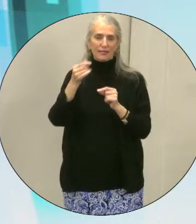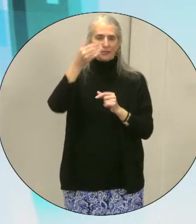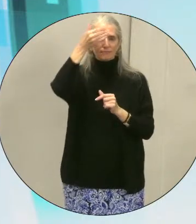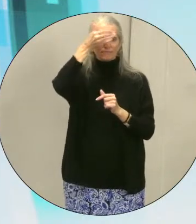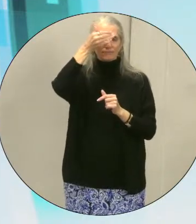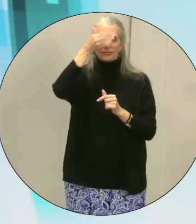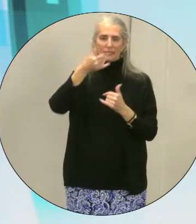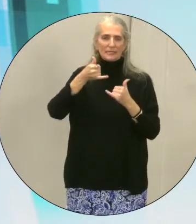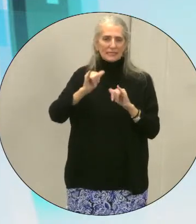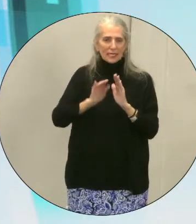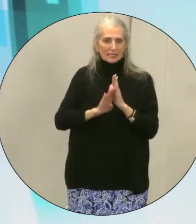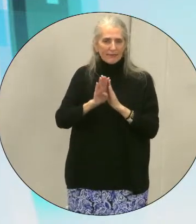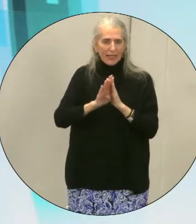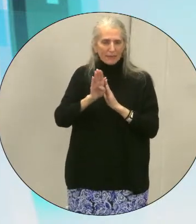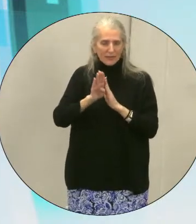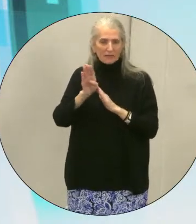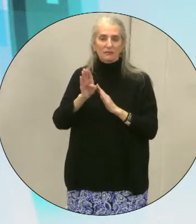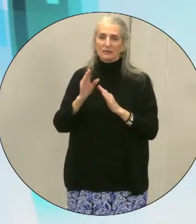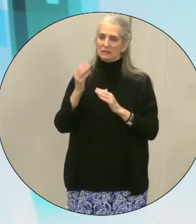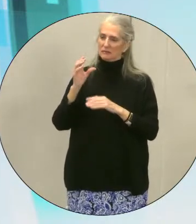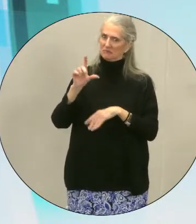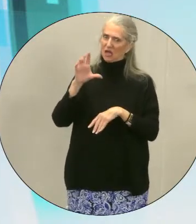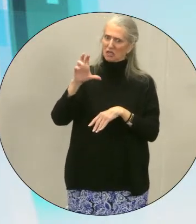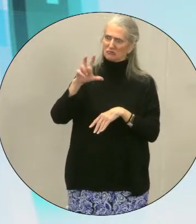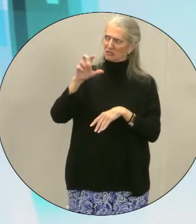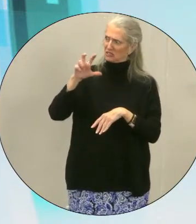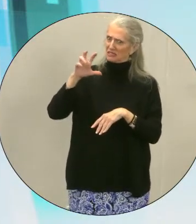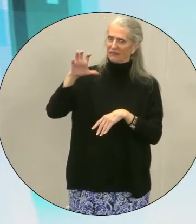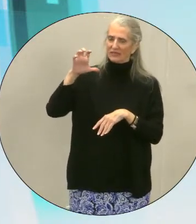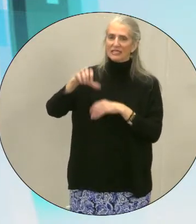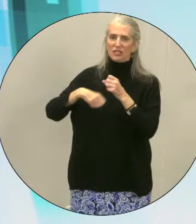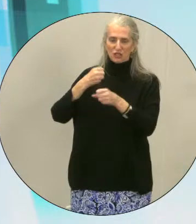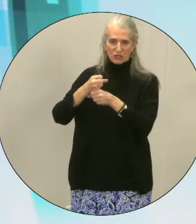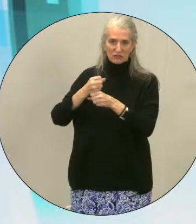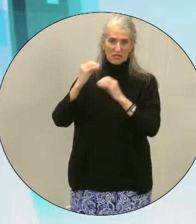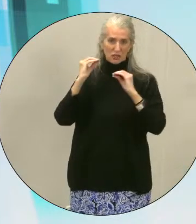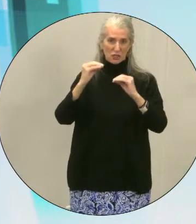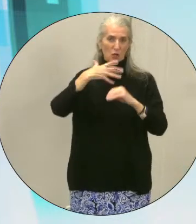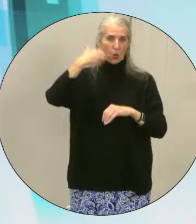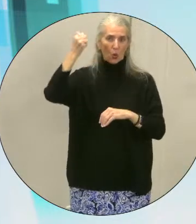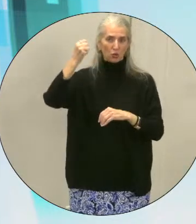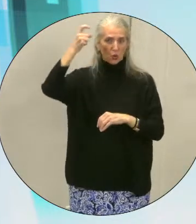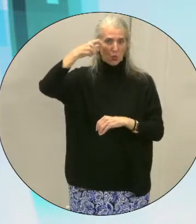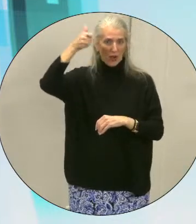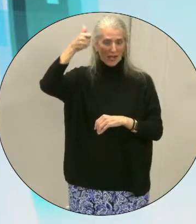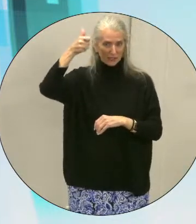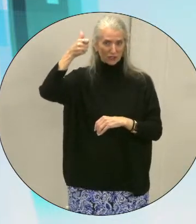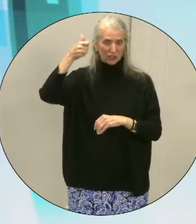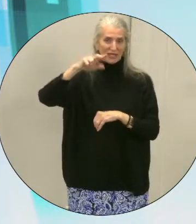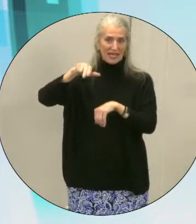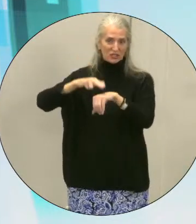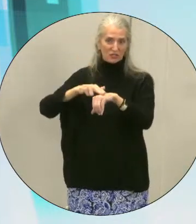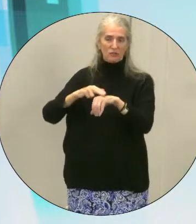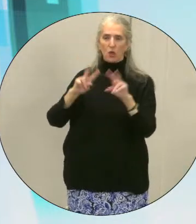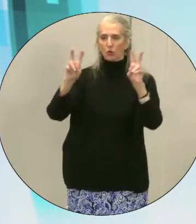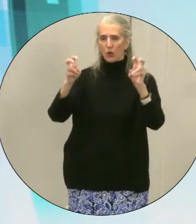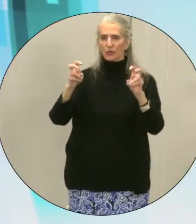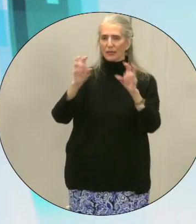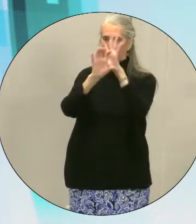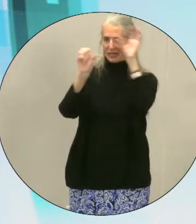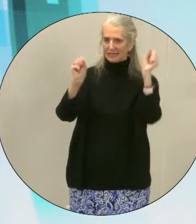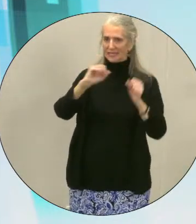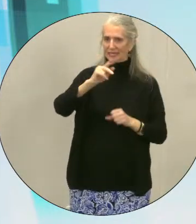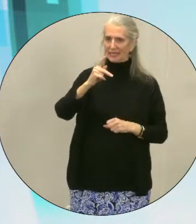development. Centuries of cultural investment have taught these older, wiser nations the profound connection, quoting President Kennedy,